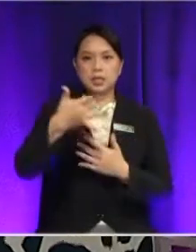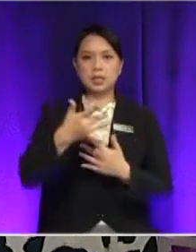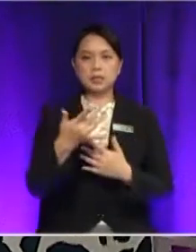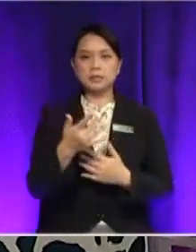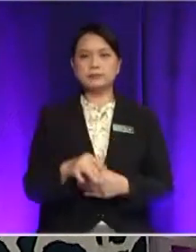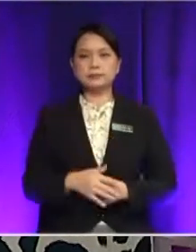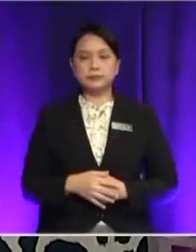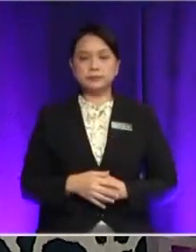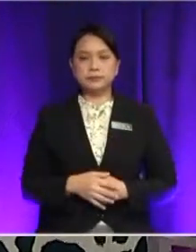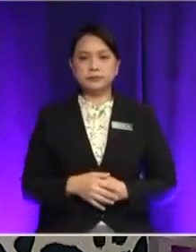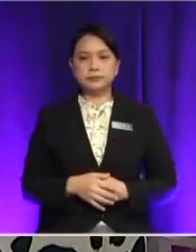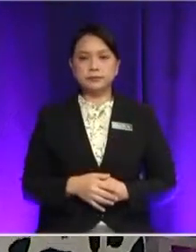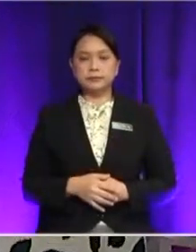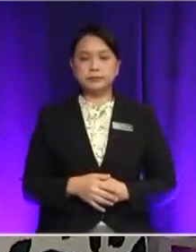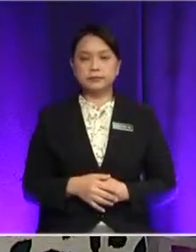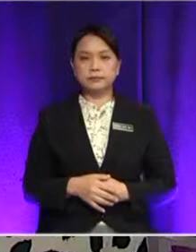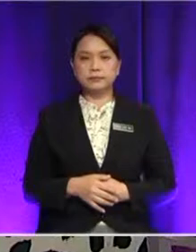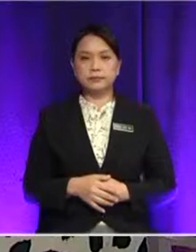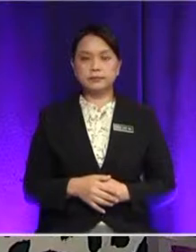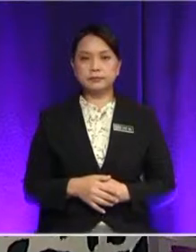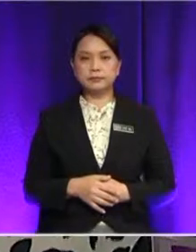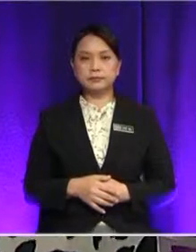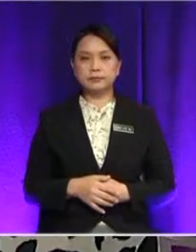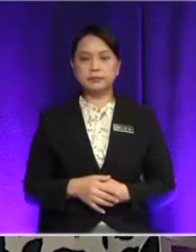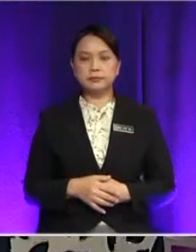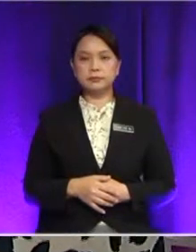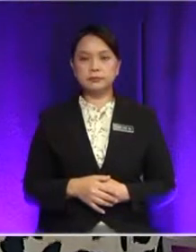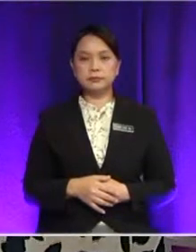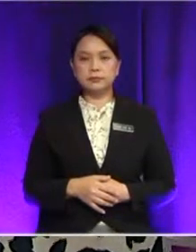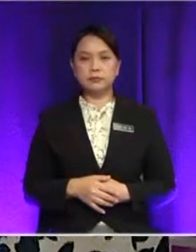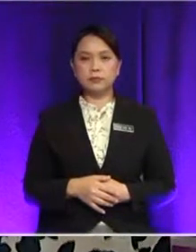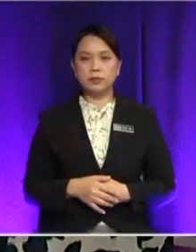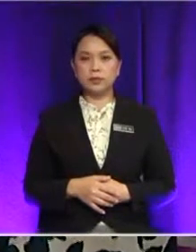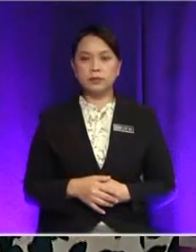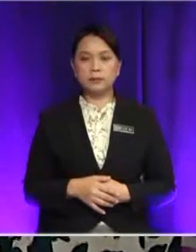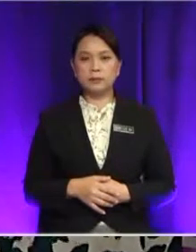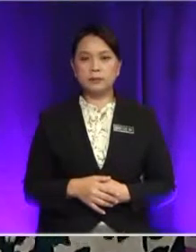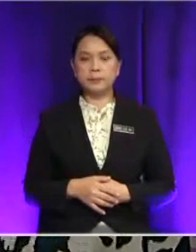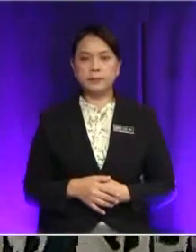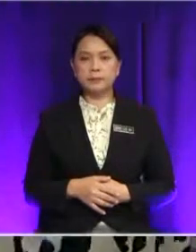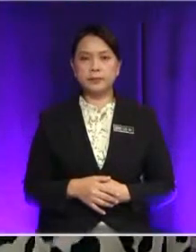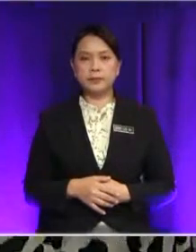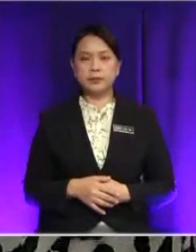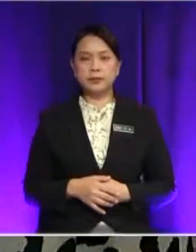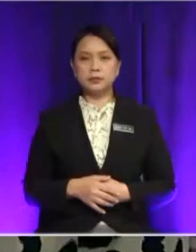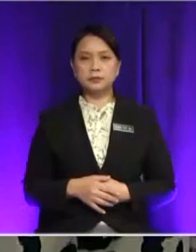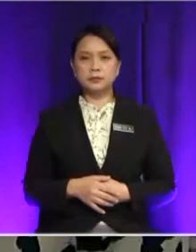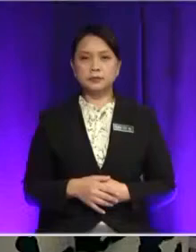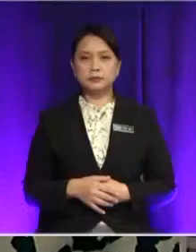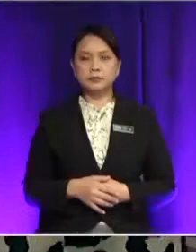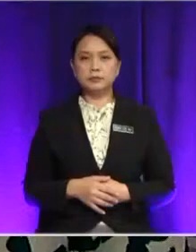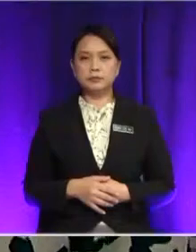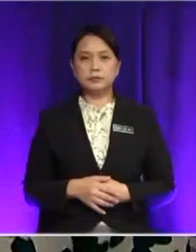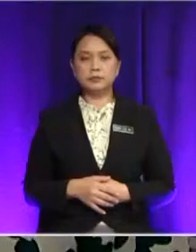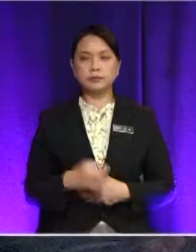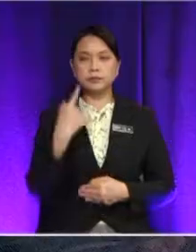be the best answer with the best keyword, which links together with these keywords that you have already selected just now?